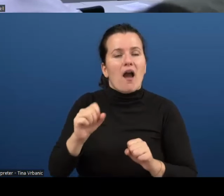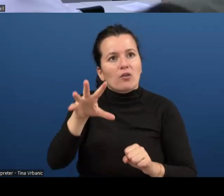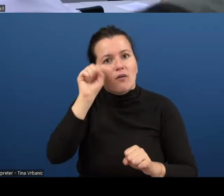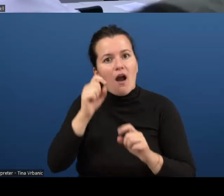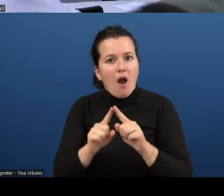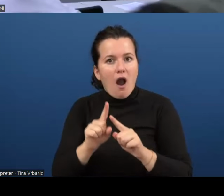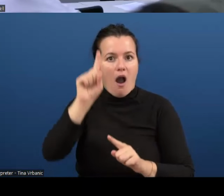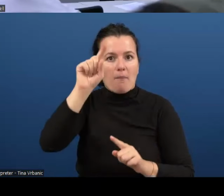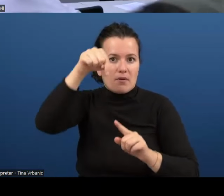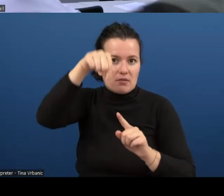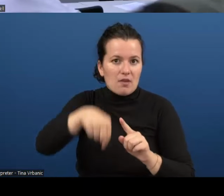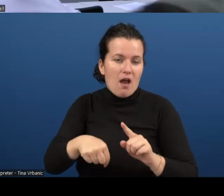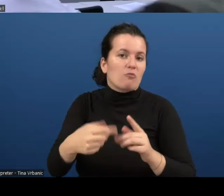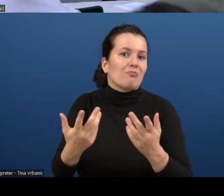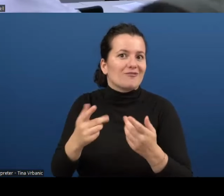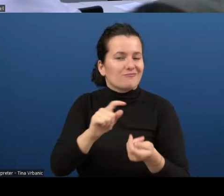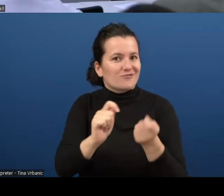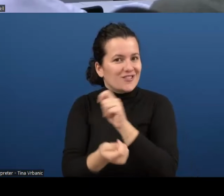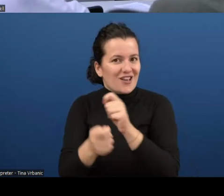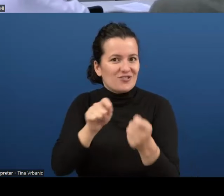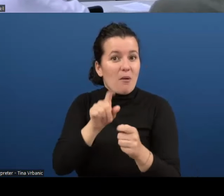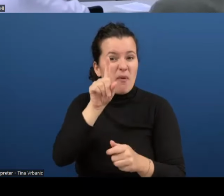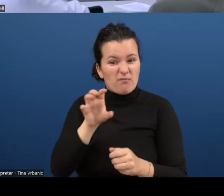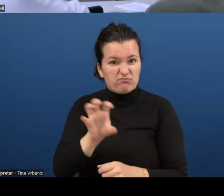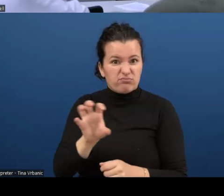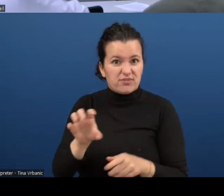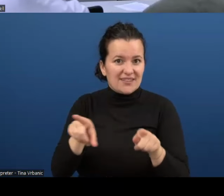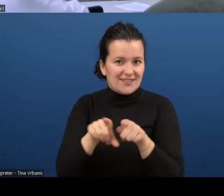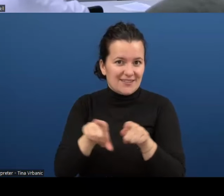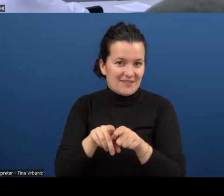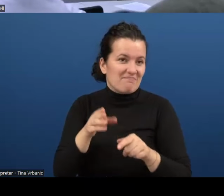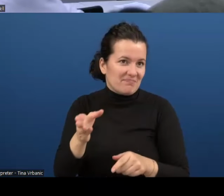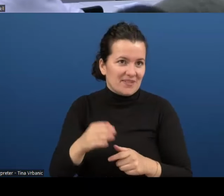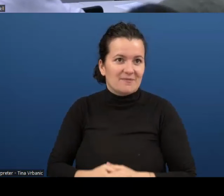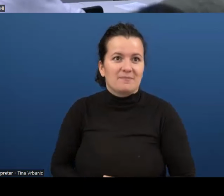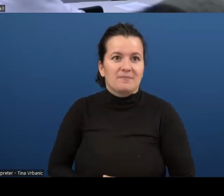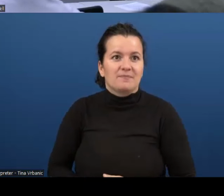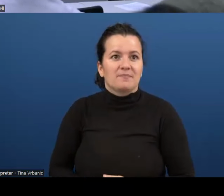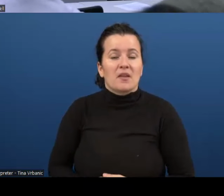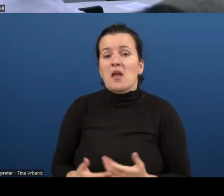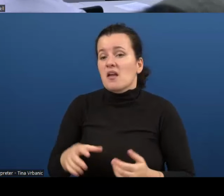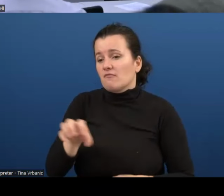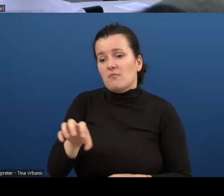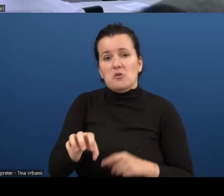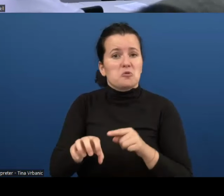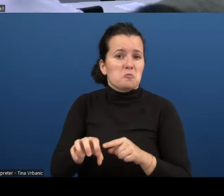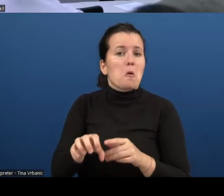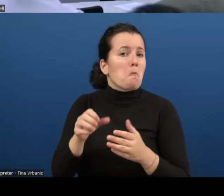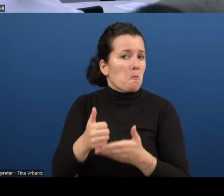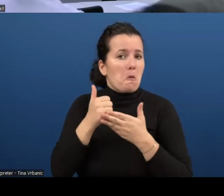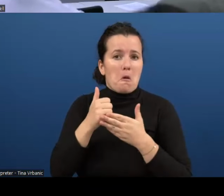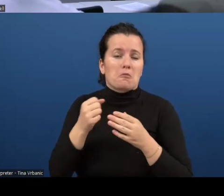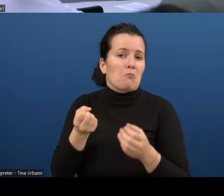good thing is vibrations are easily felt, you can easily present them, and they are